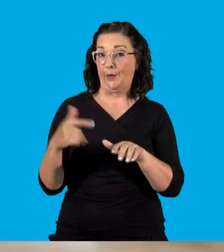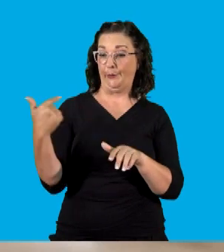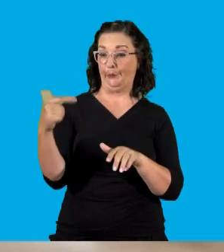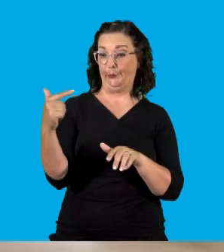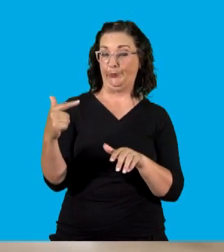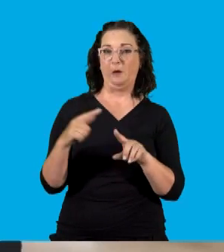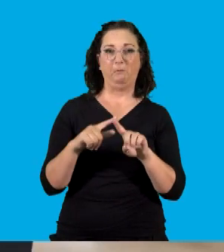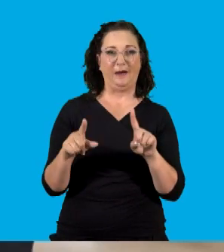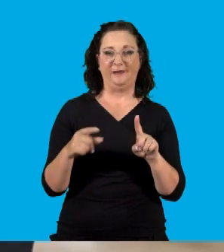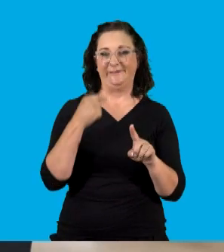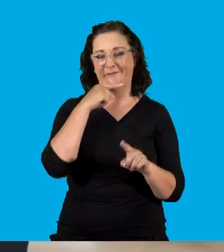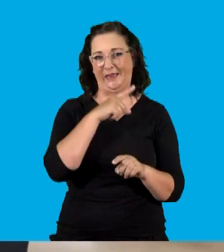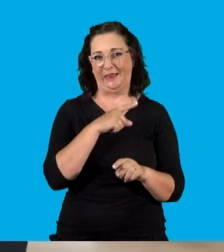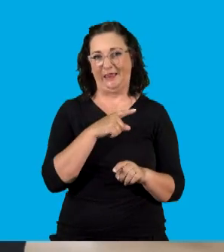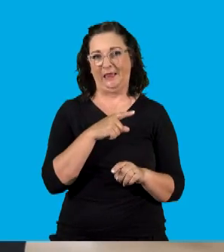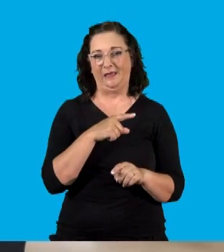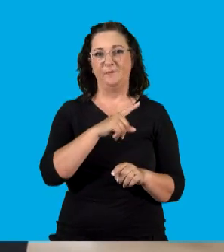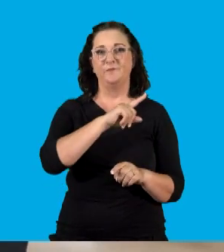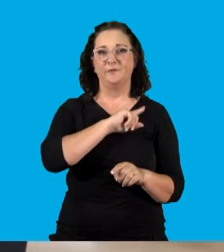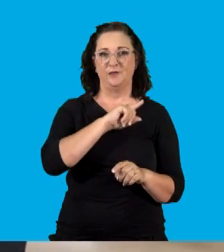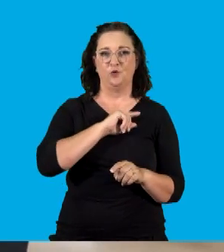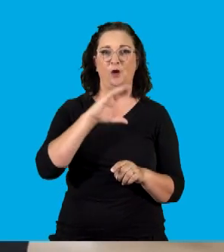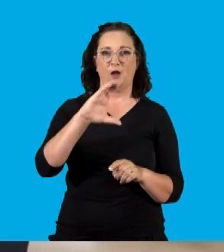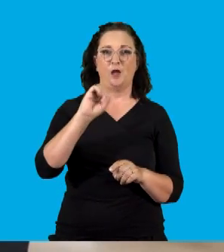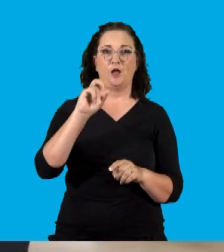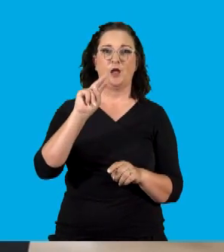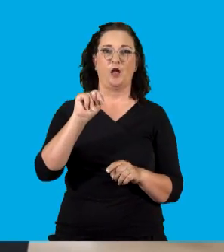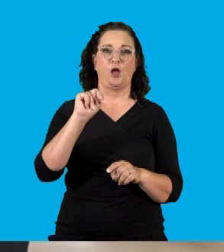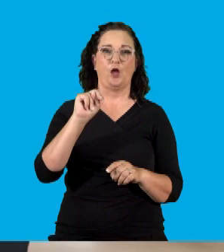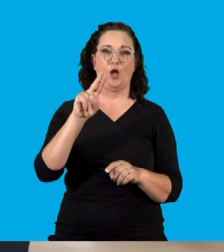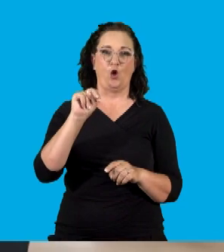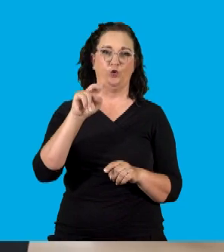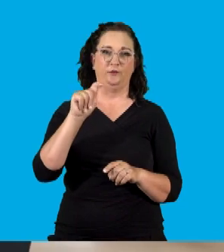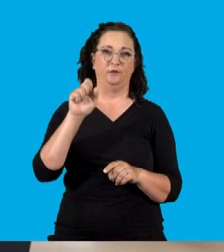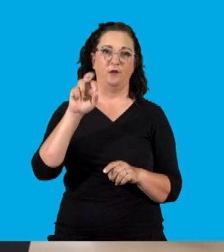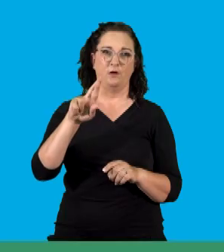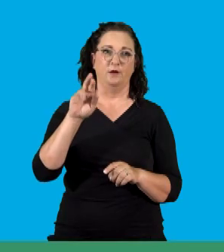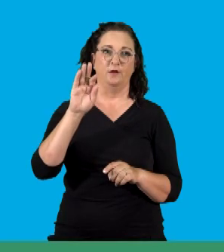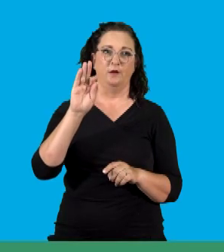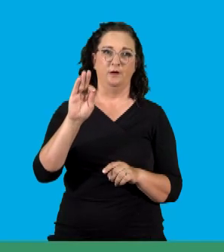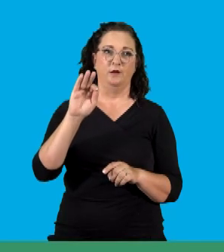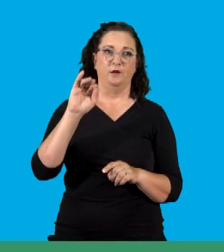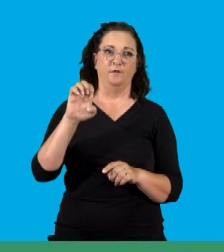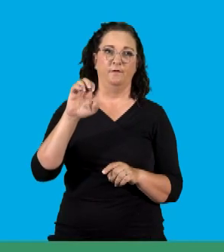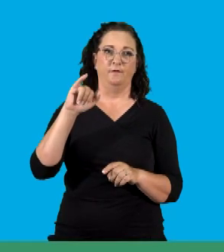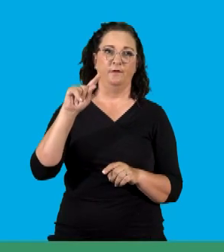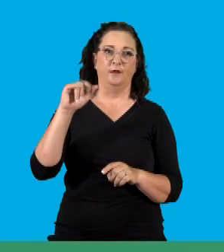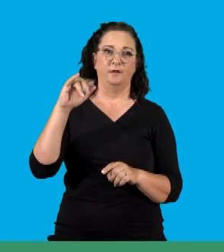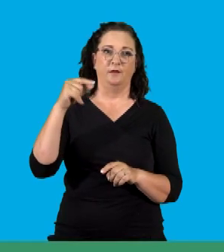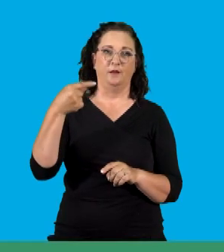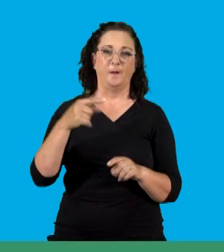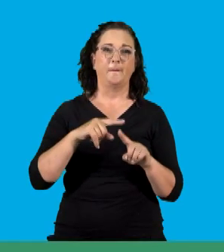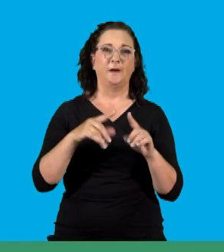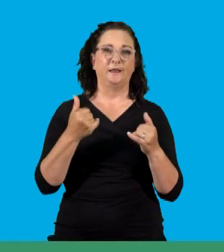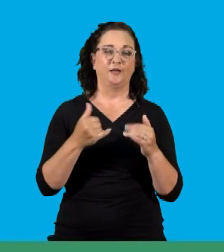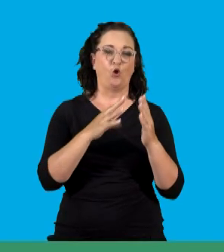those which are original. So that's counterfeiting. There are products that are imitated and pegged